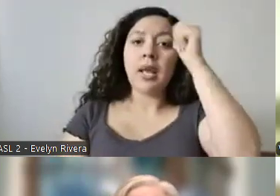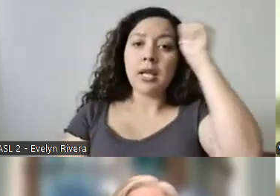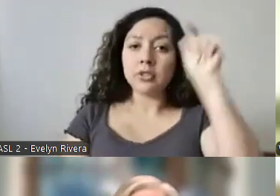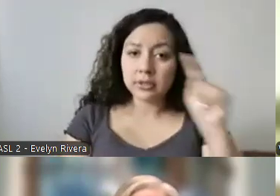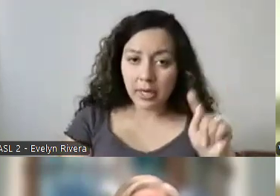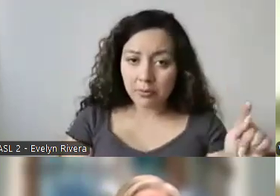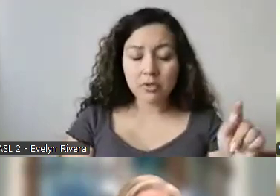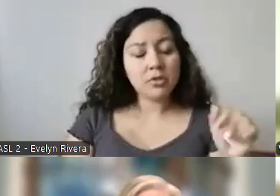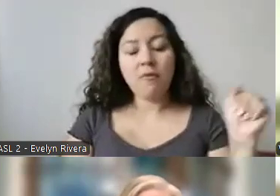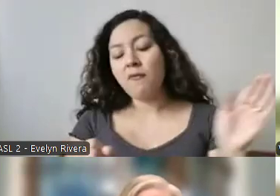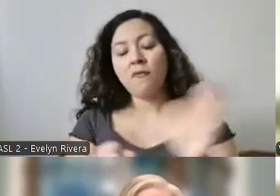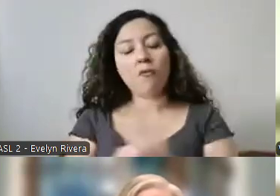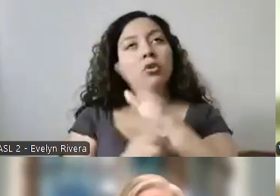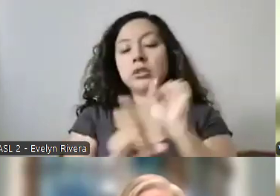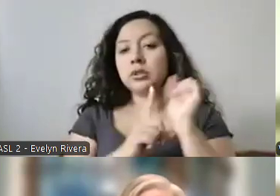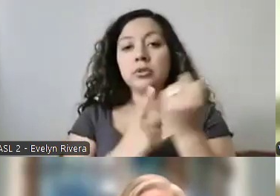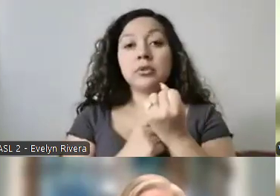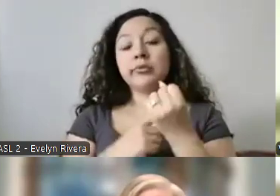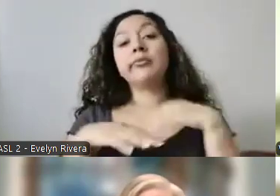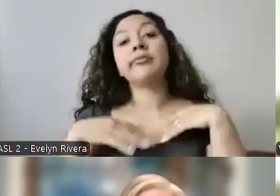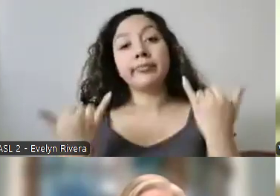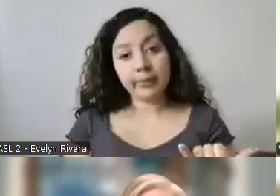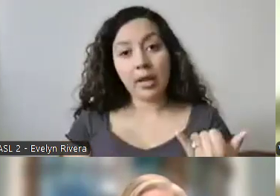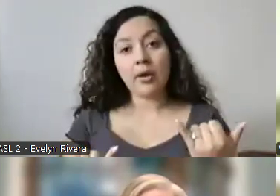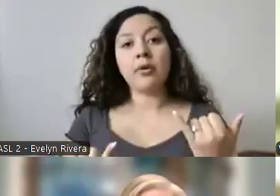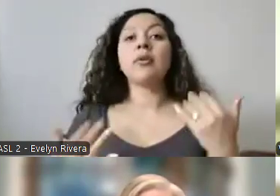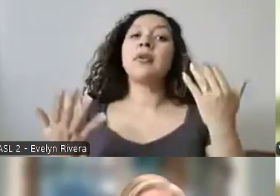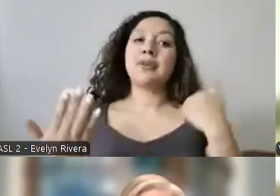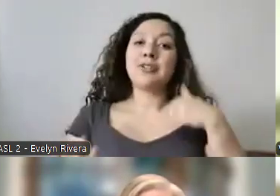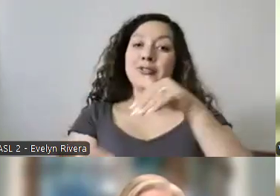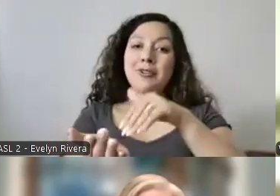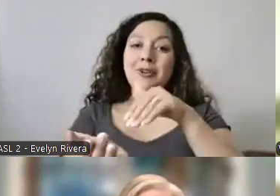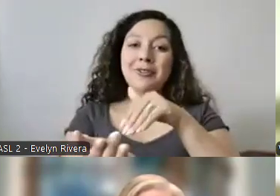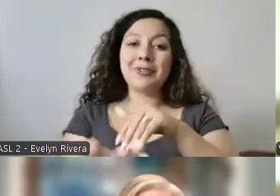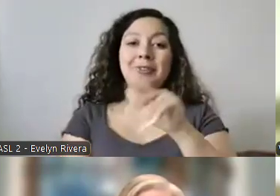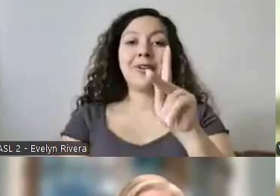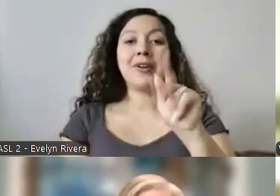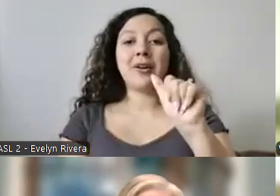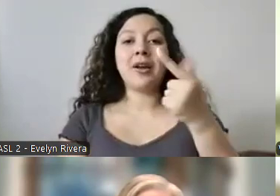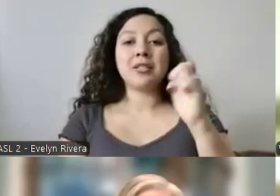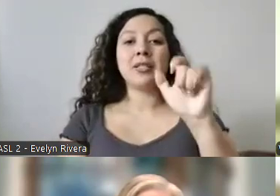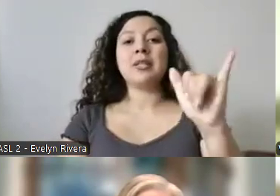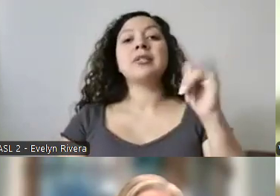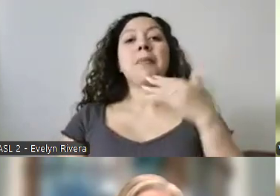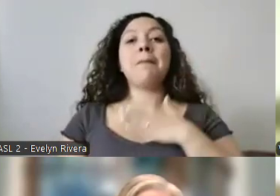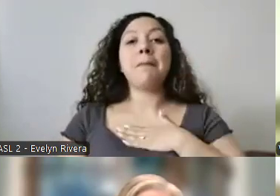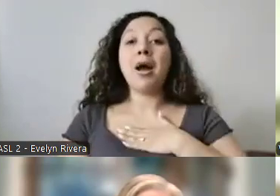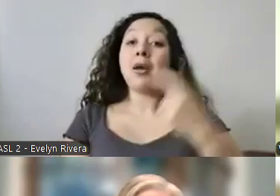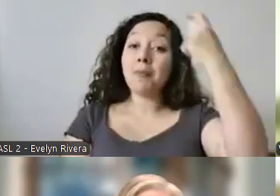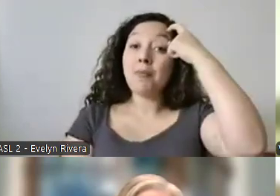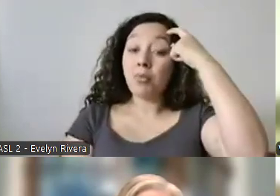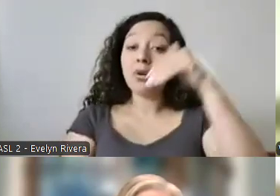situation. And fortunately, I had Dr. Kazi as one of my neurologists who was helping me and guide me